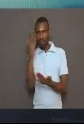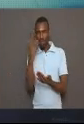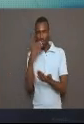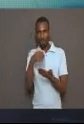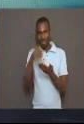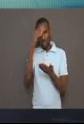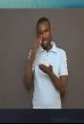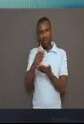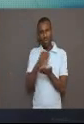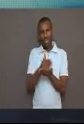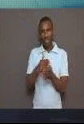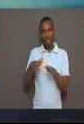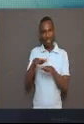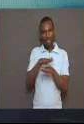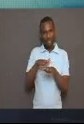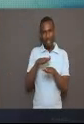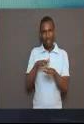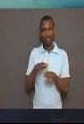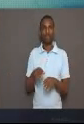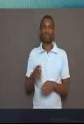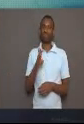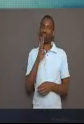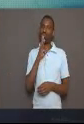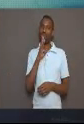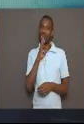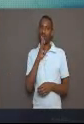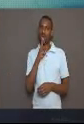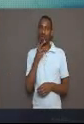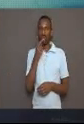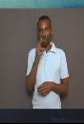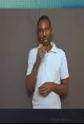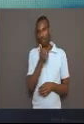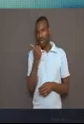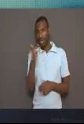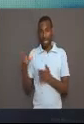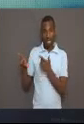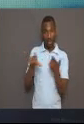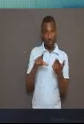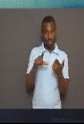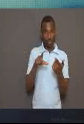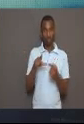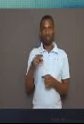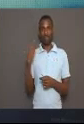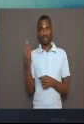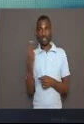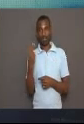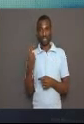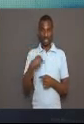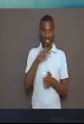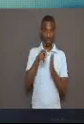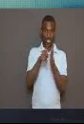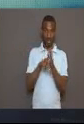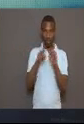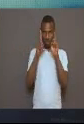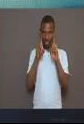lessons, we often used water or another liquid to test our principles